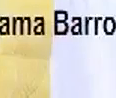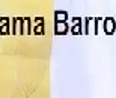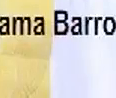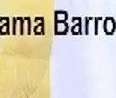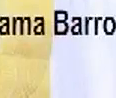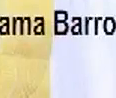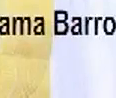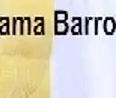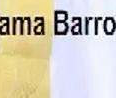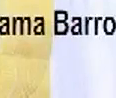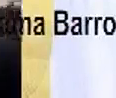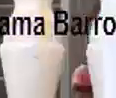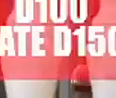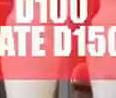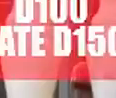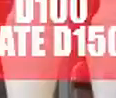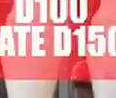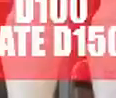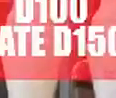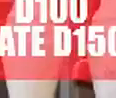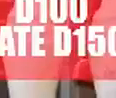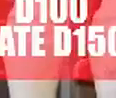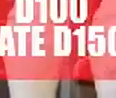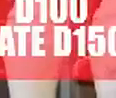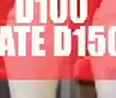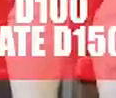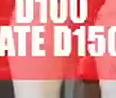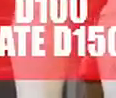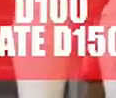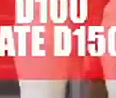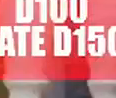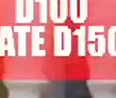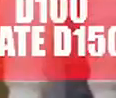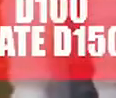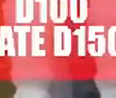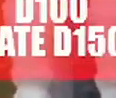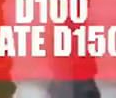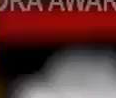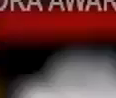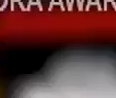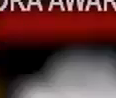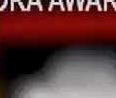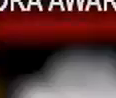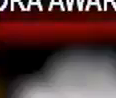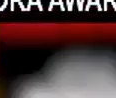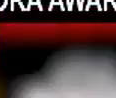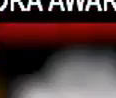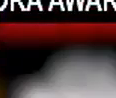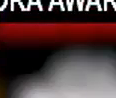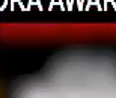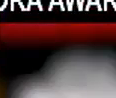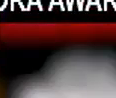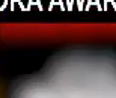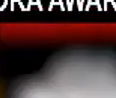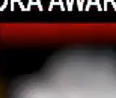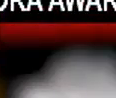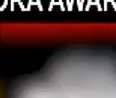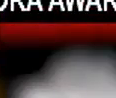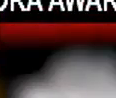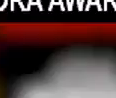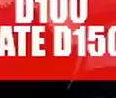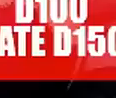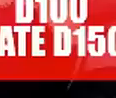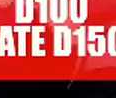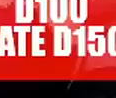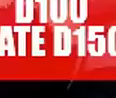first lady ye nyimben kere sika ya ditel la ka kenyaton ko Amadou Kora wo fanam bidele don